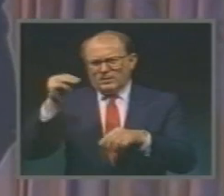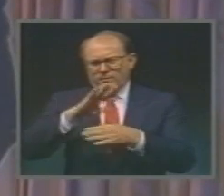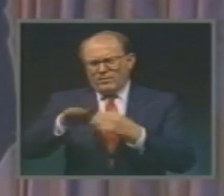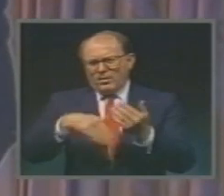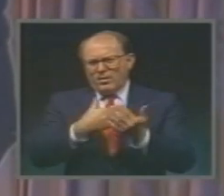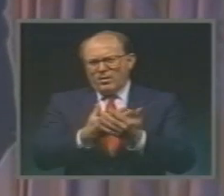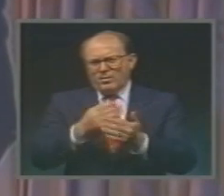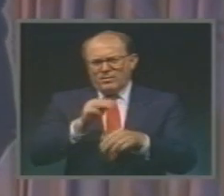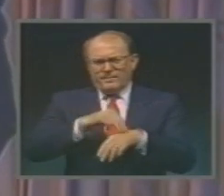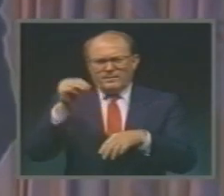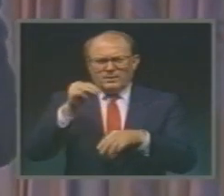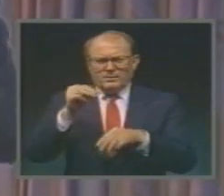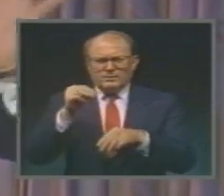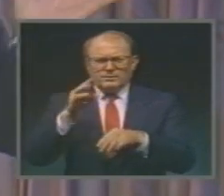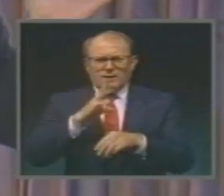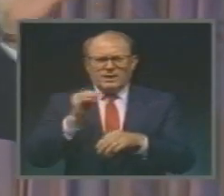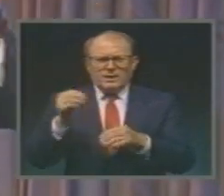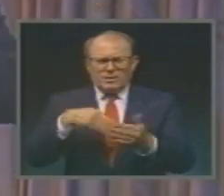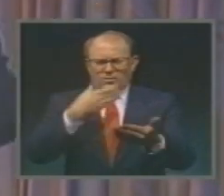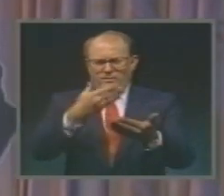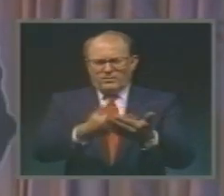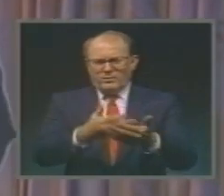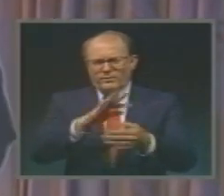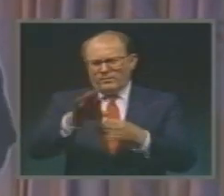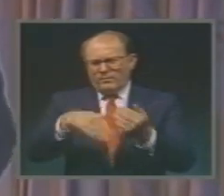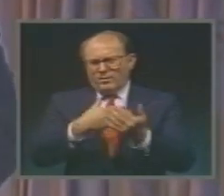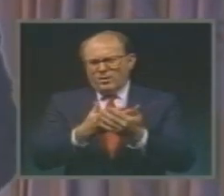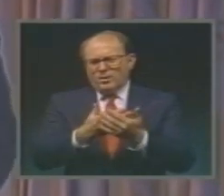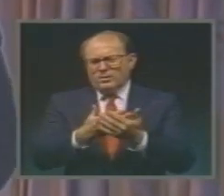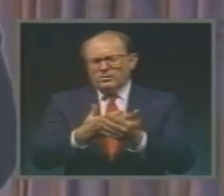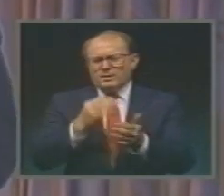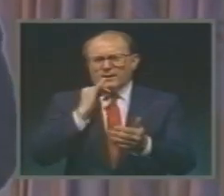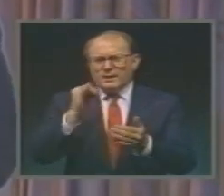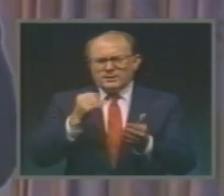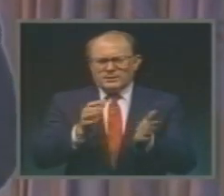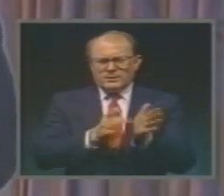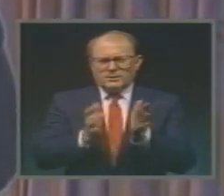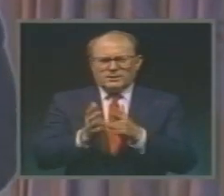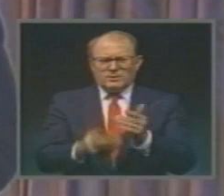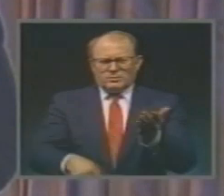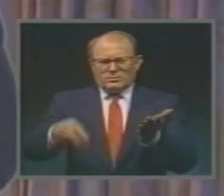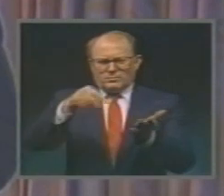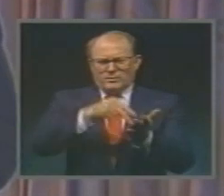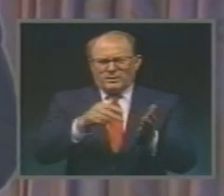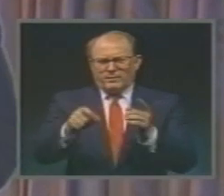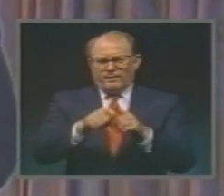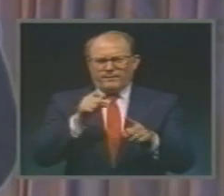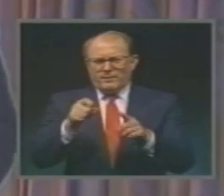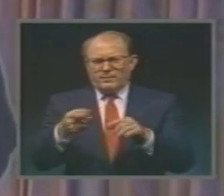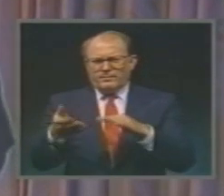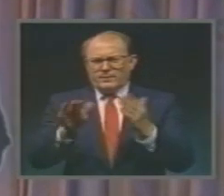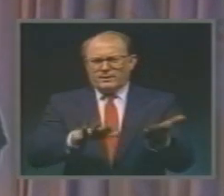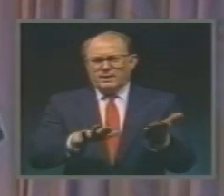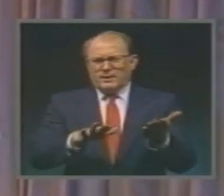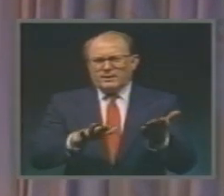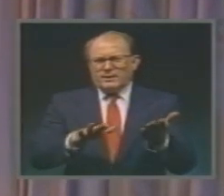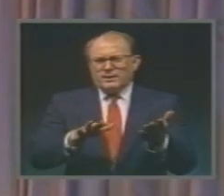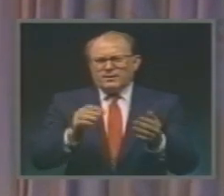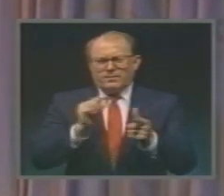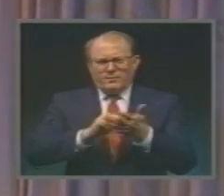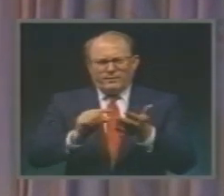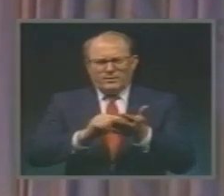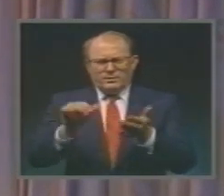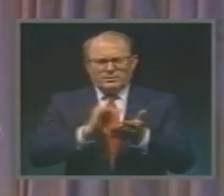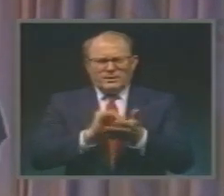all miracles and the proof of all proofs was his resurrection from the dead. The passage which